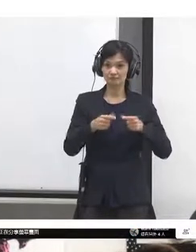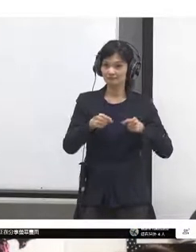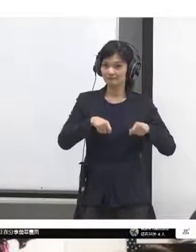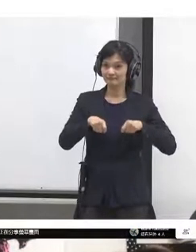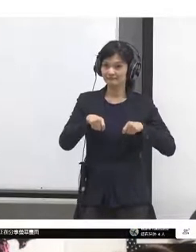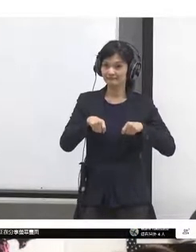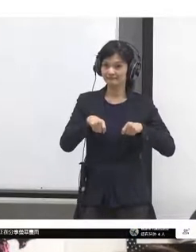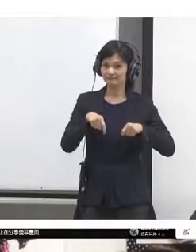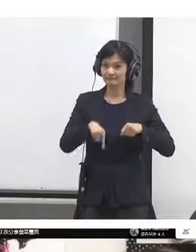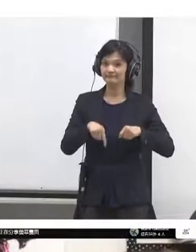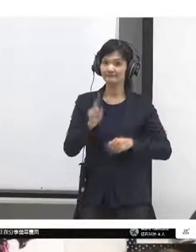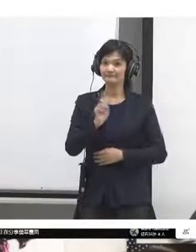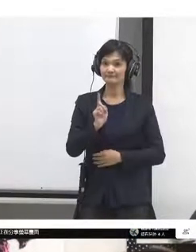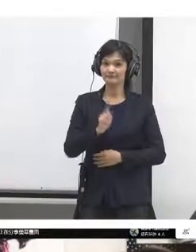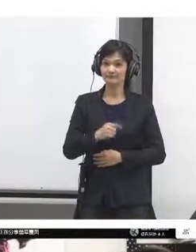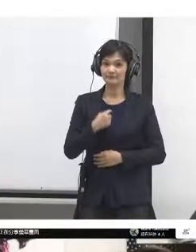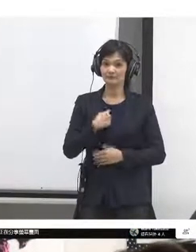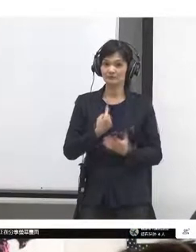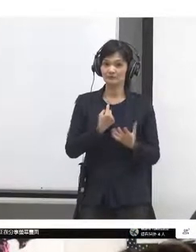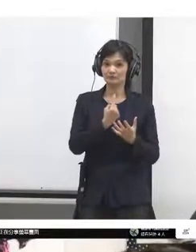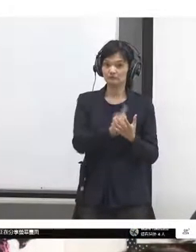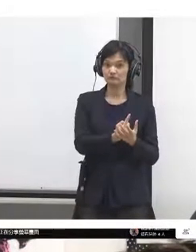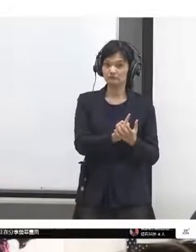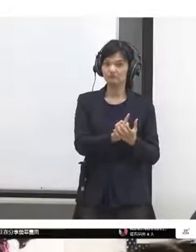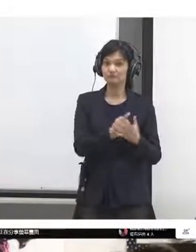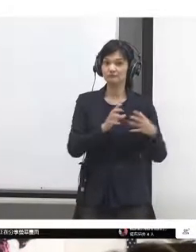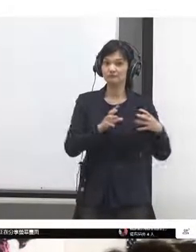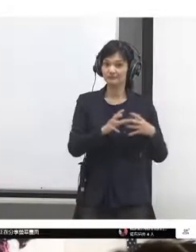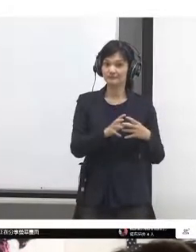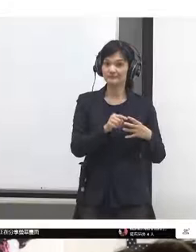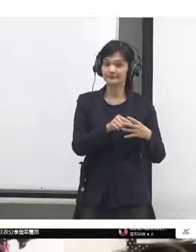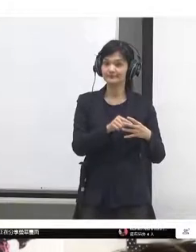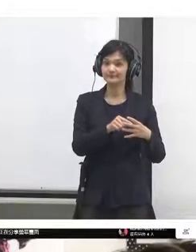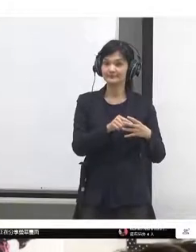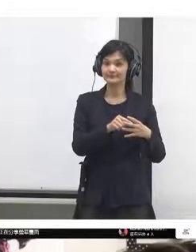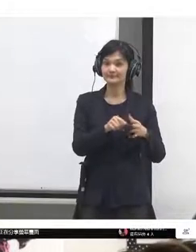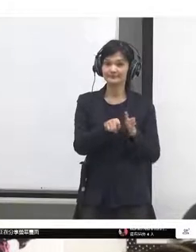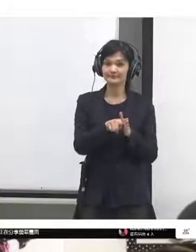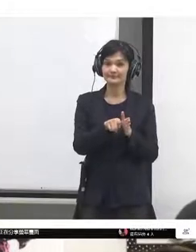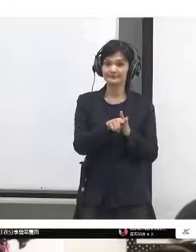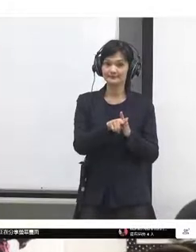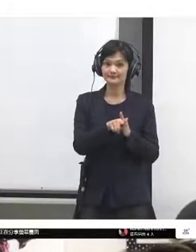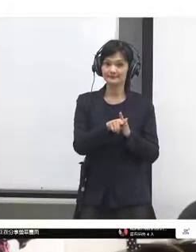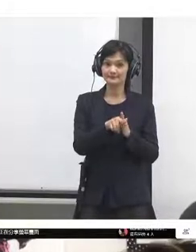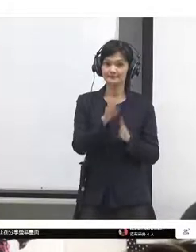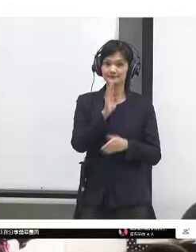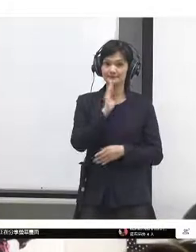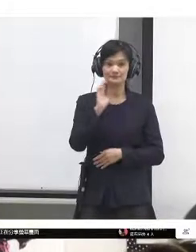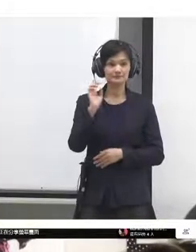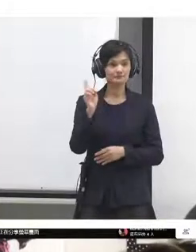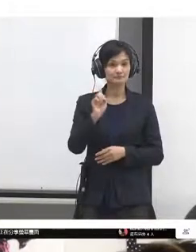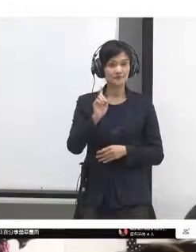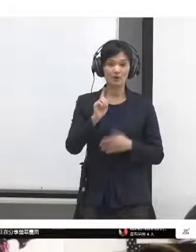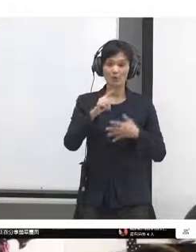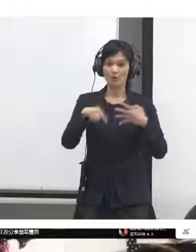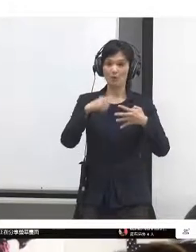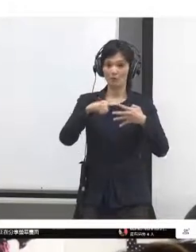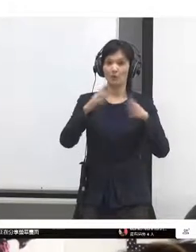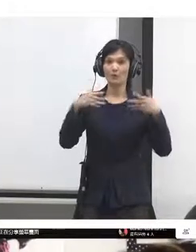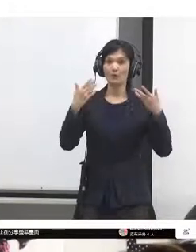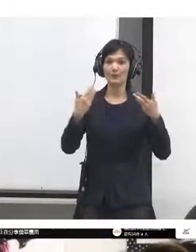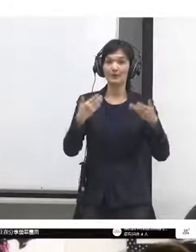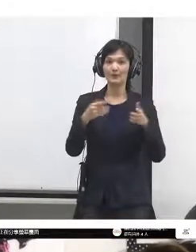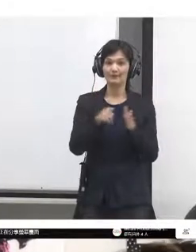And I joined Code for Japan this spring, and I and Haru-san and 44 member